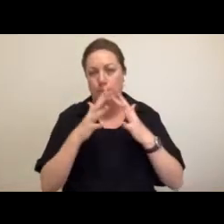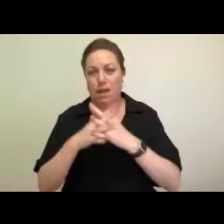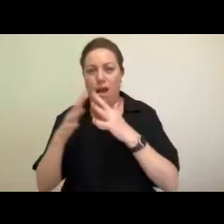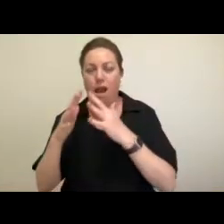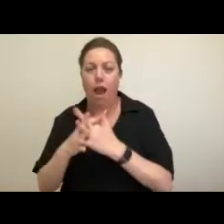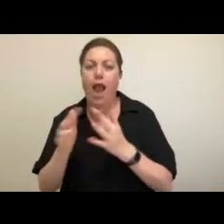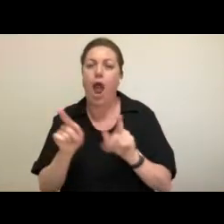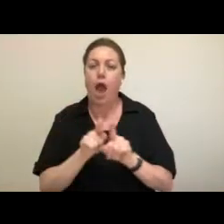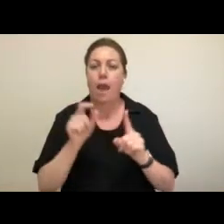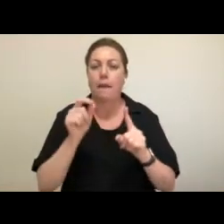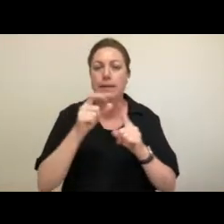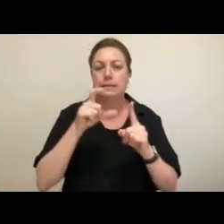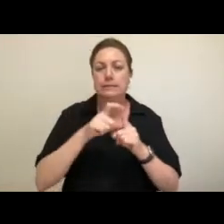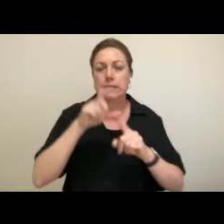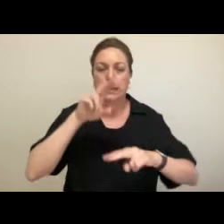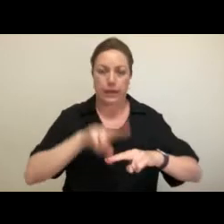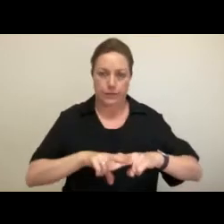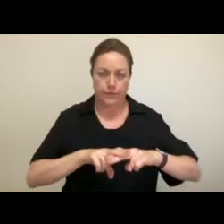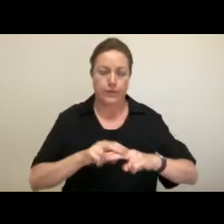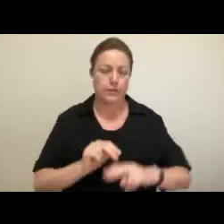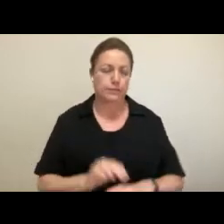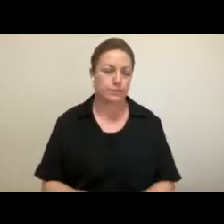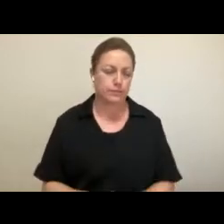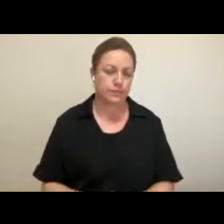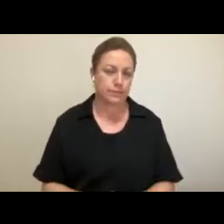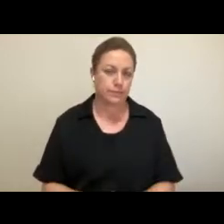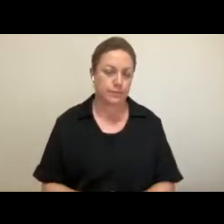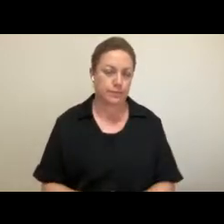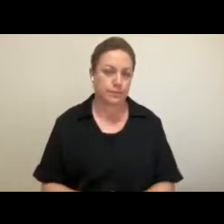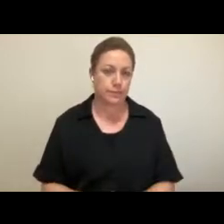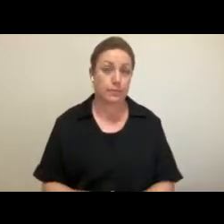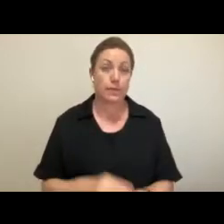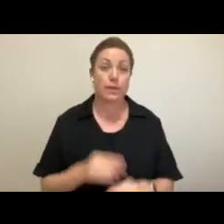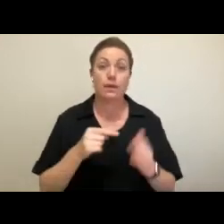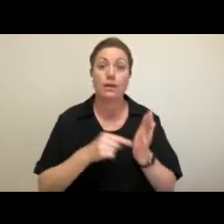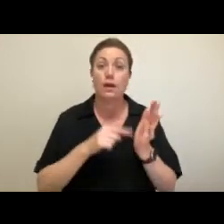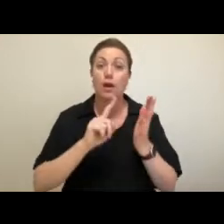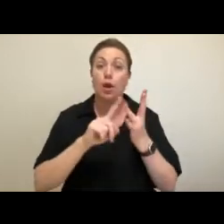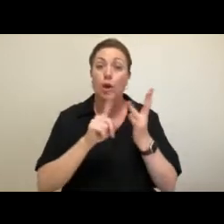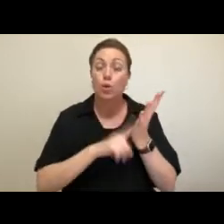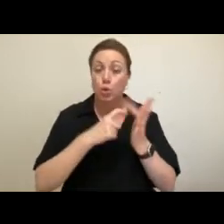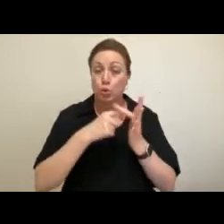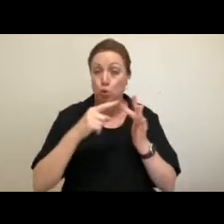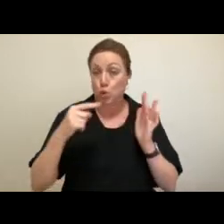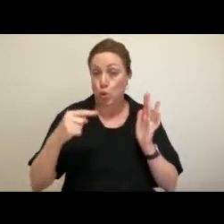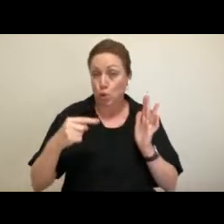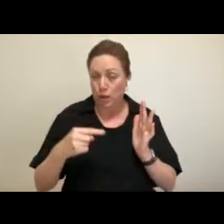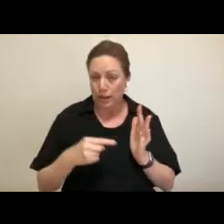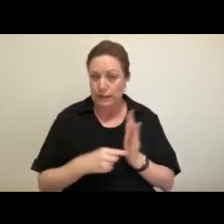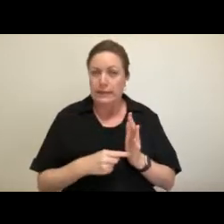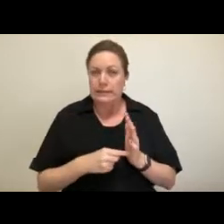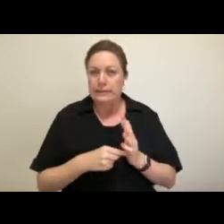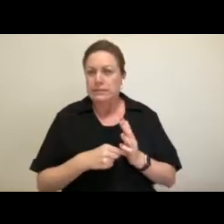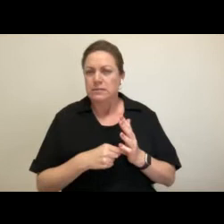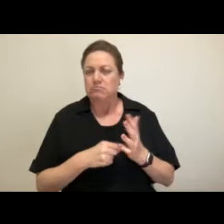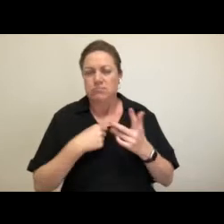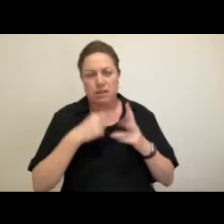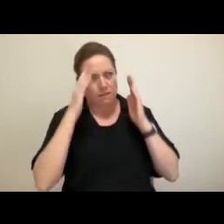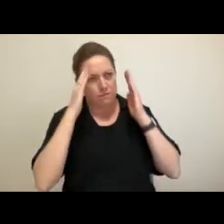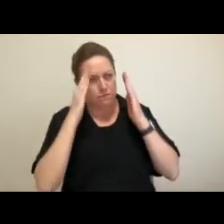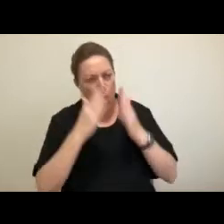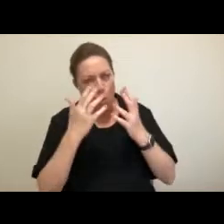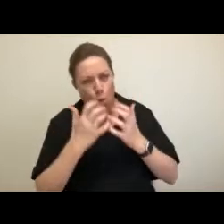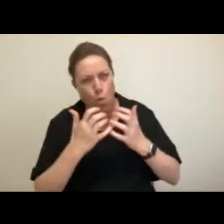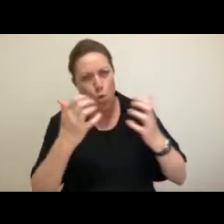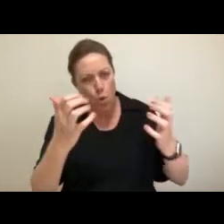the toolkit has been developed with an intended primary audience of New South Wales government agencies,